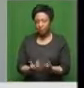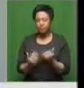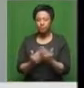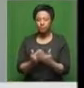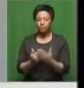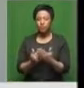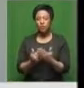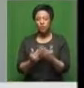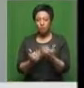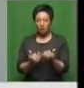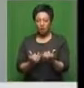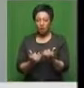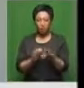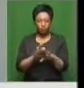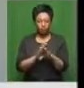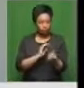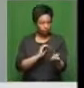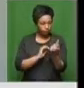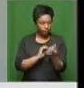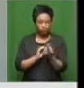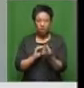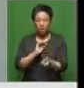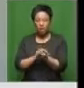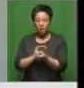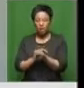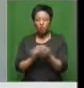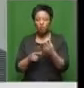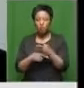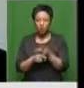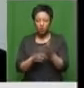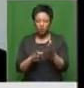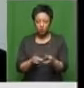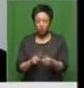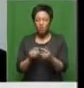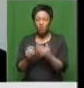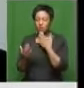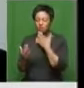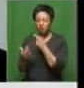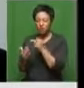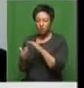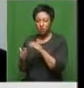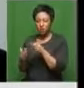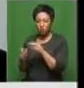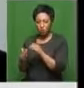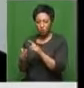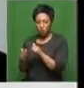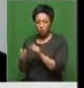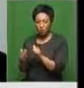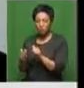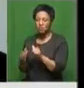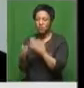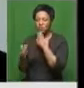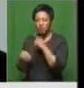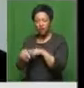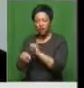that's what's given rise to these products. All right, Nicholas, great chatting to you, man. Thank you so much for your time. Simpiwe, thank you for having me on